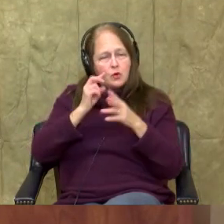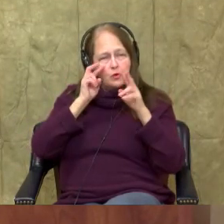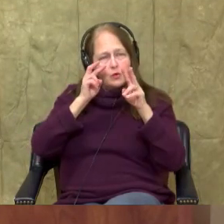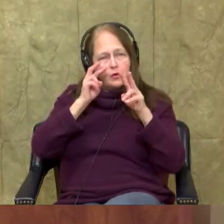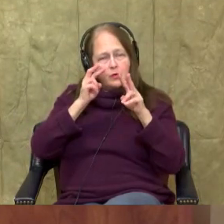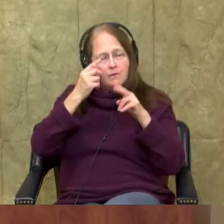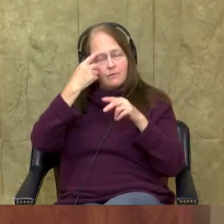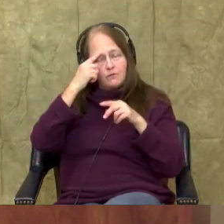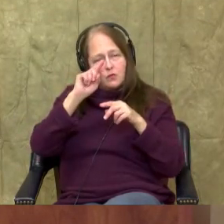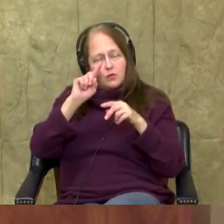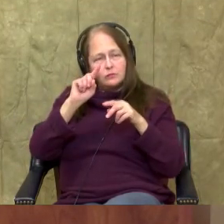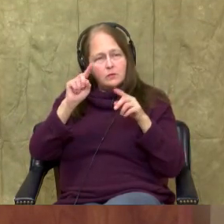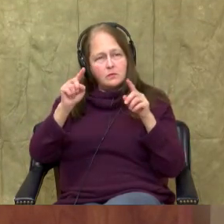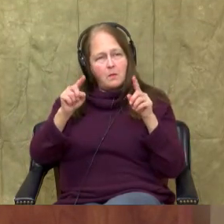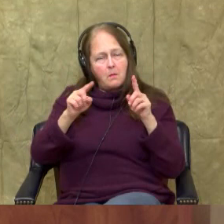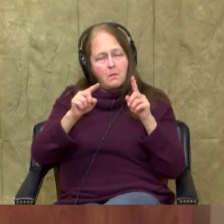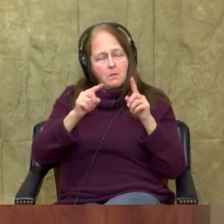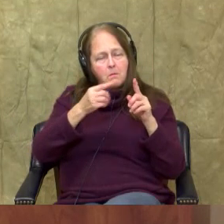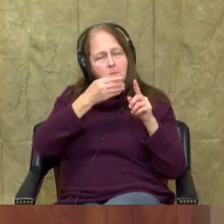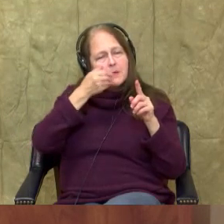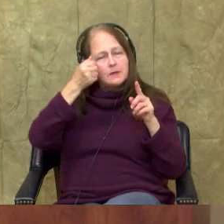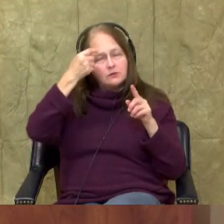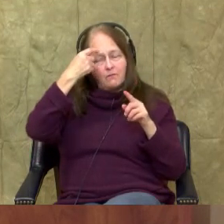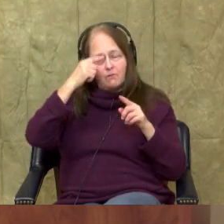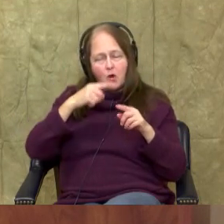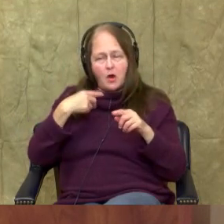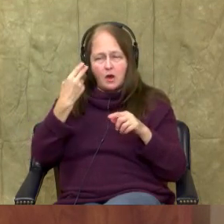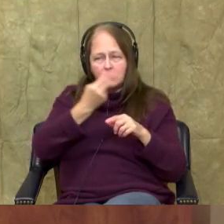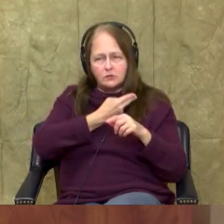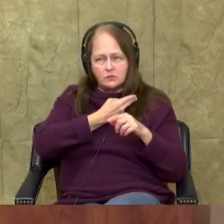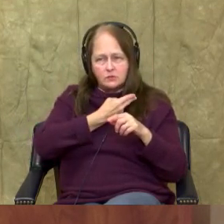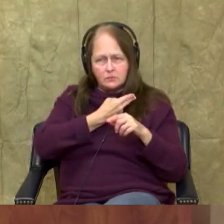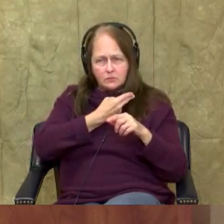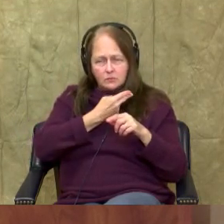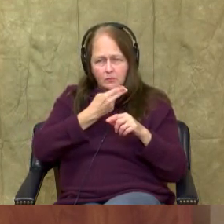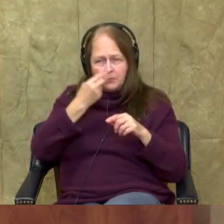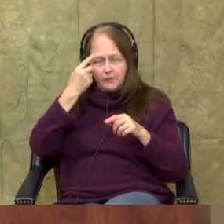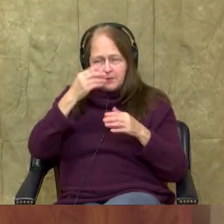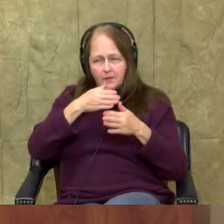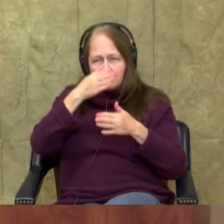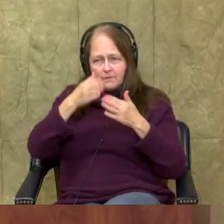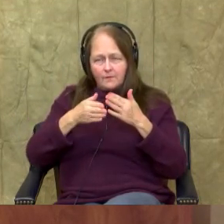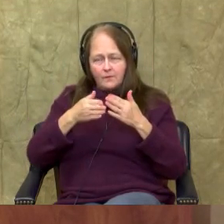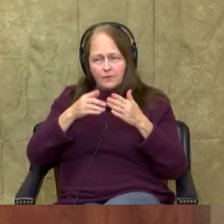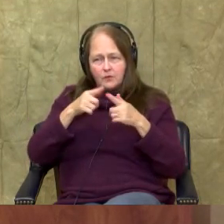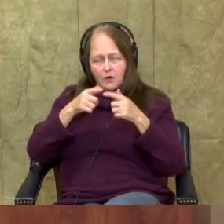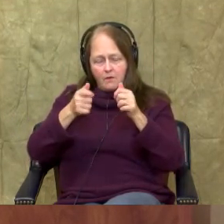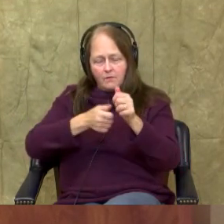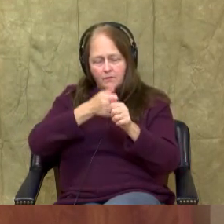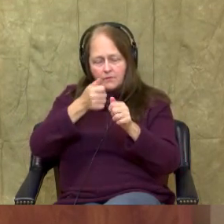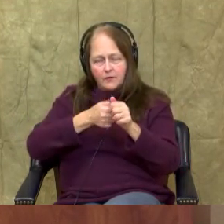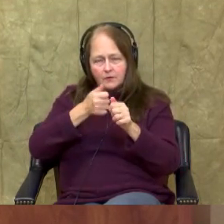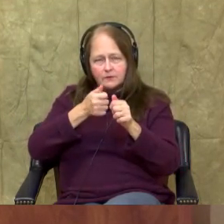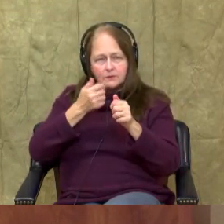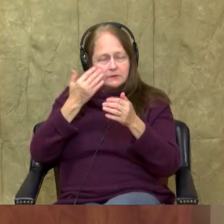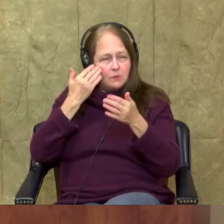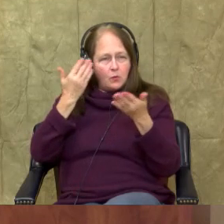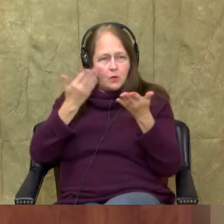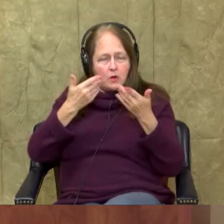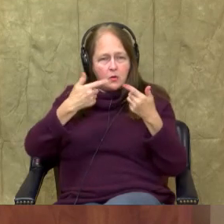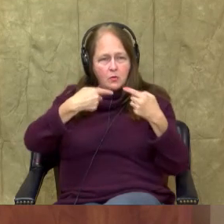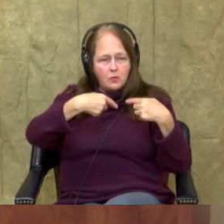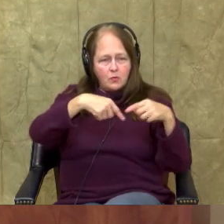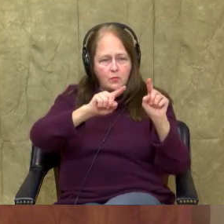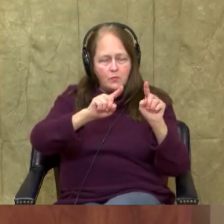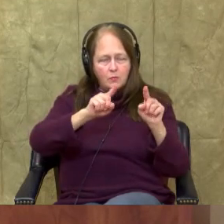looking for what might be best for us. And then she ends it and says to follow it or see where it heads. So